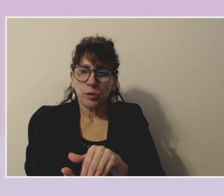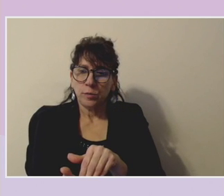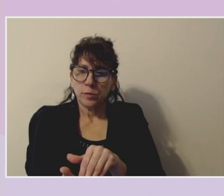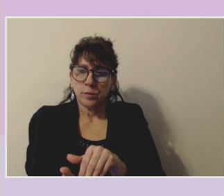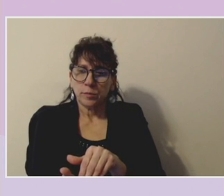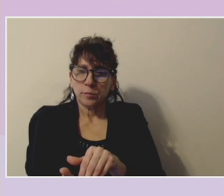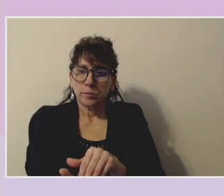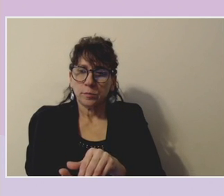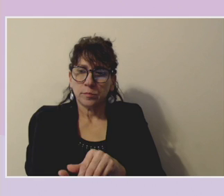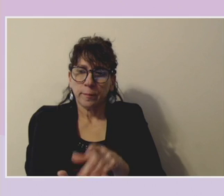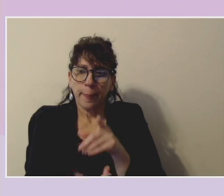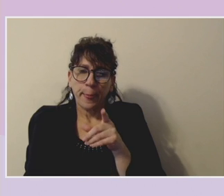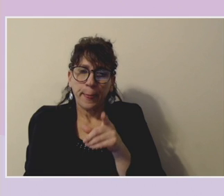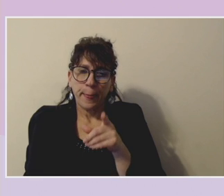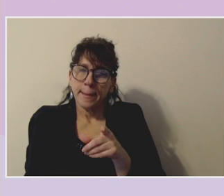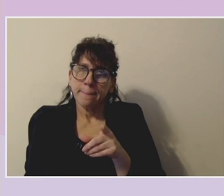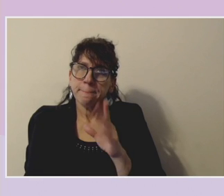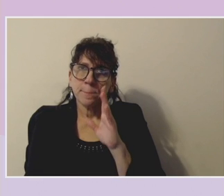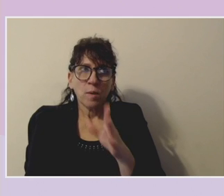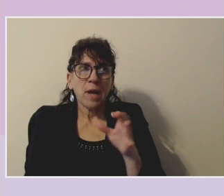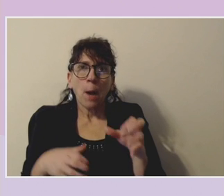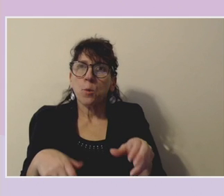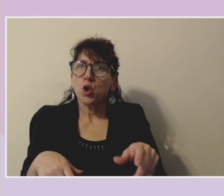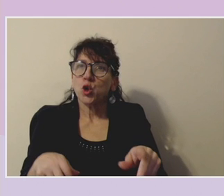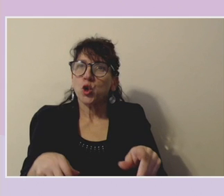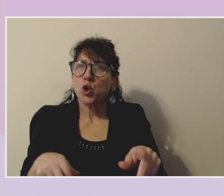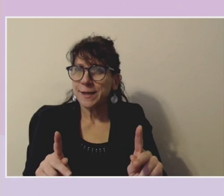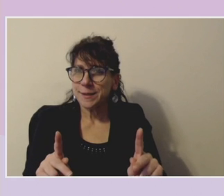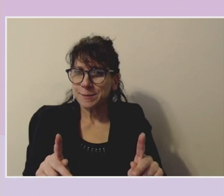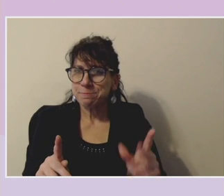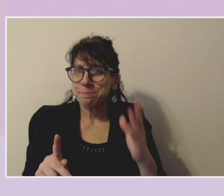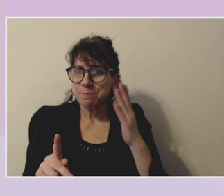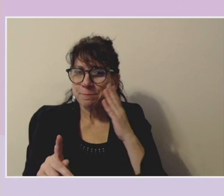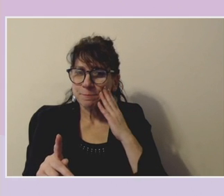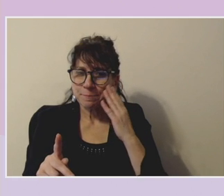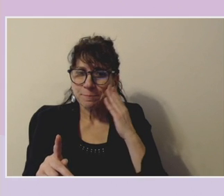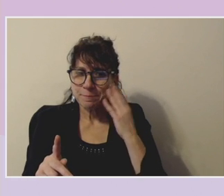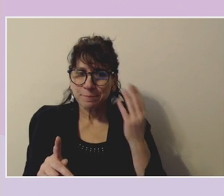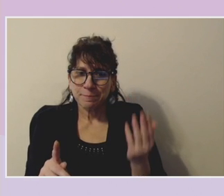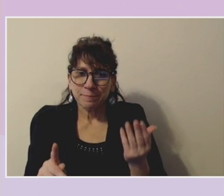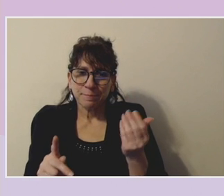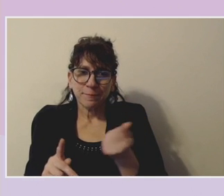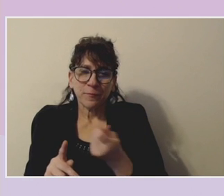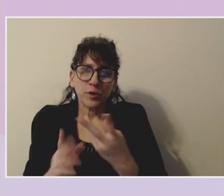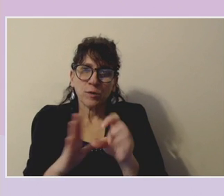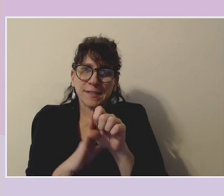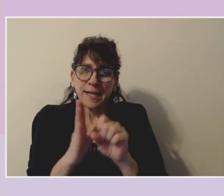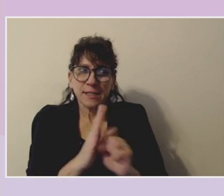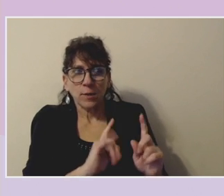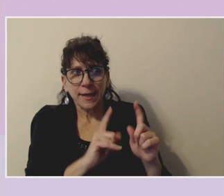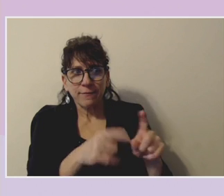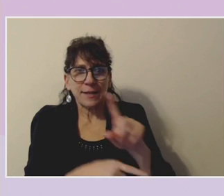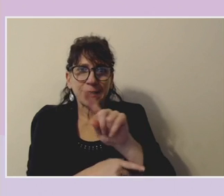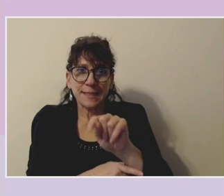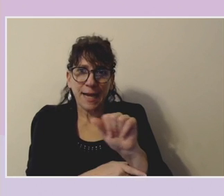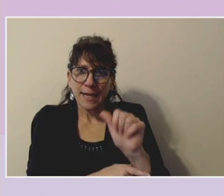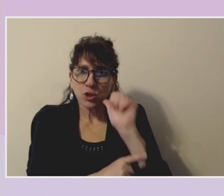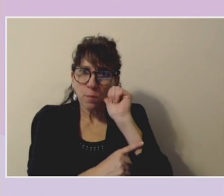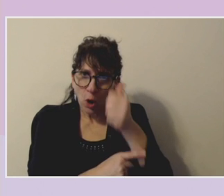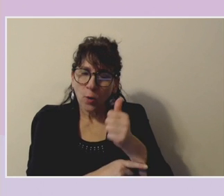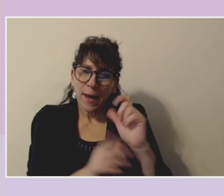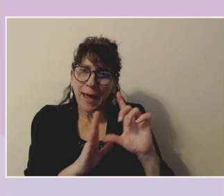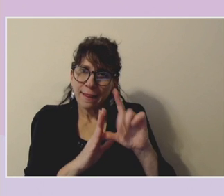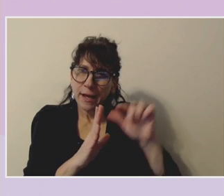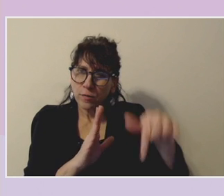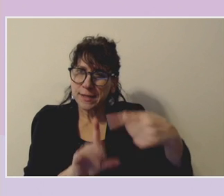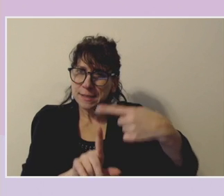And so there will be opportunities, and I know there are a few states getting some TA tomorrow and then later in the month.